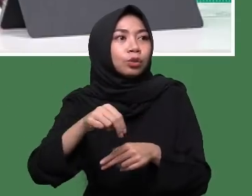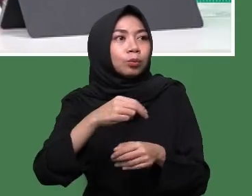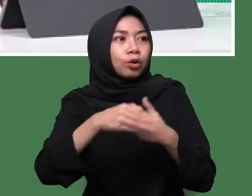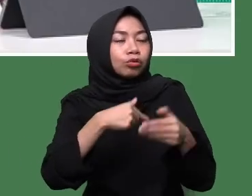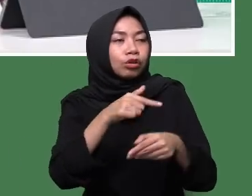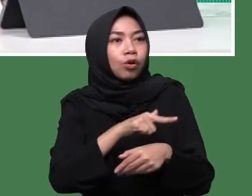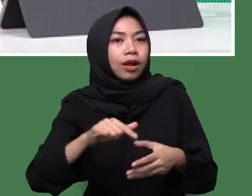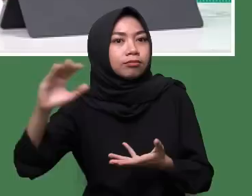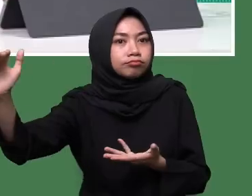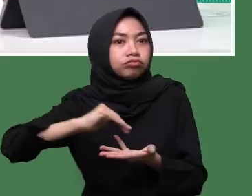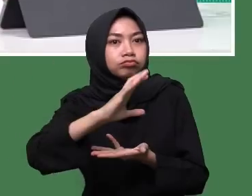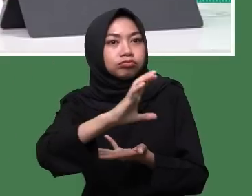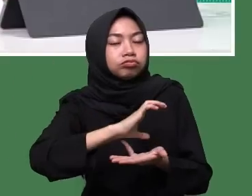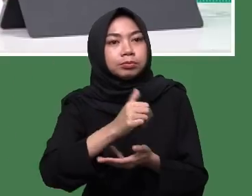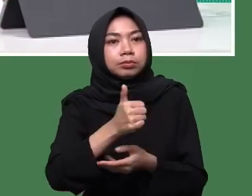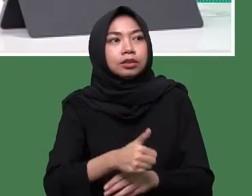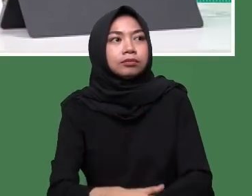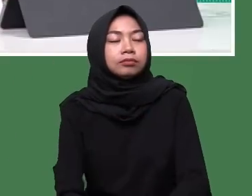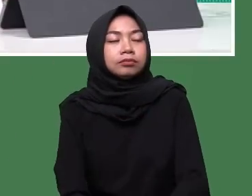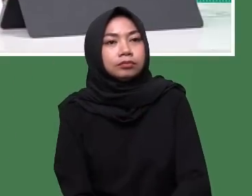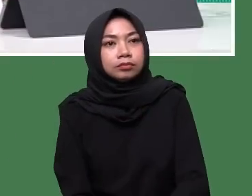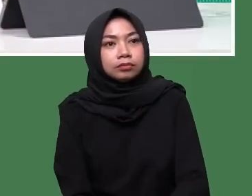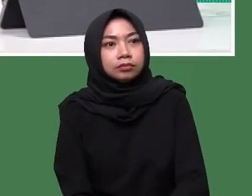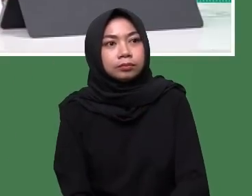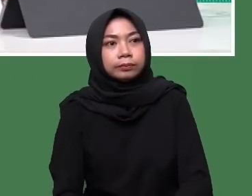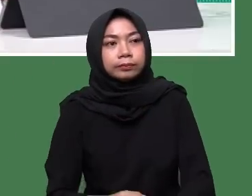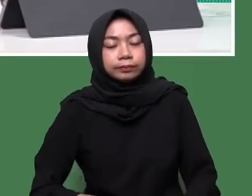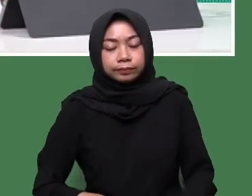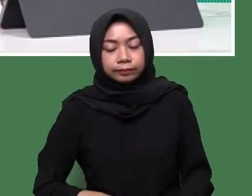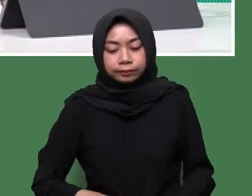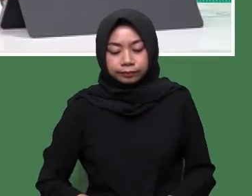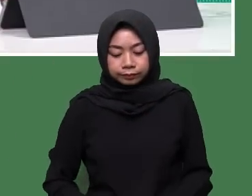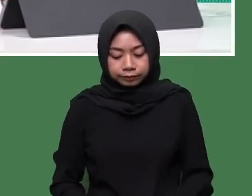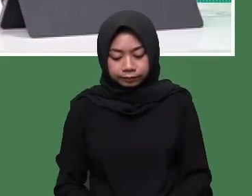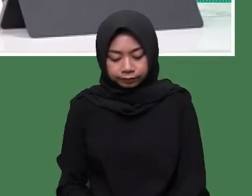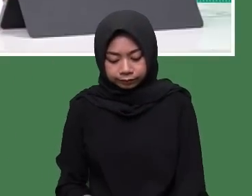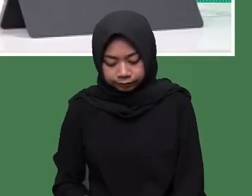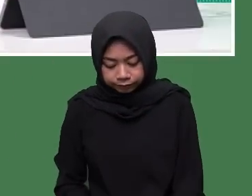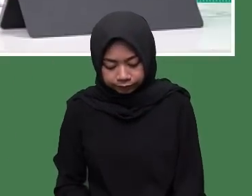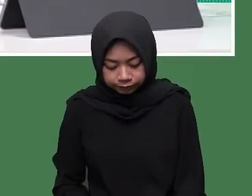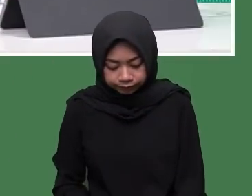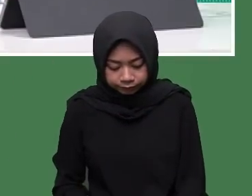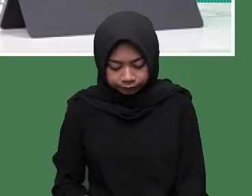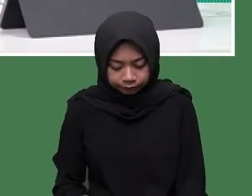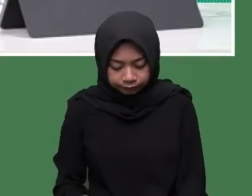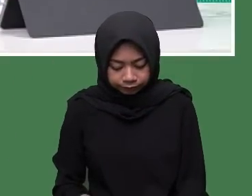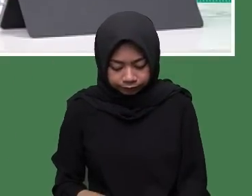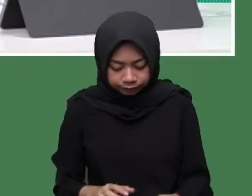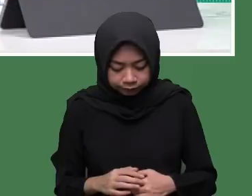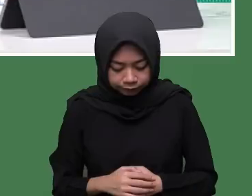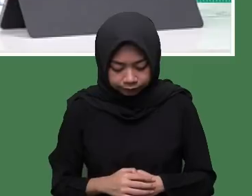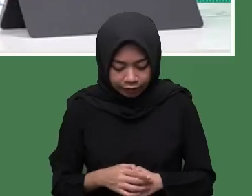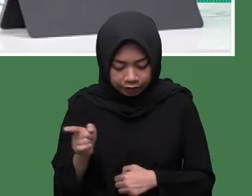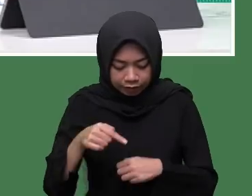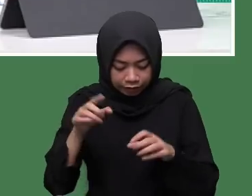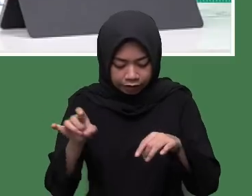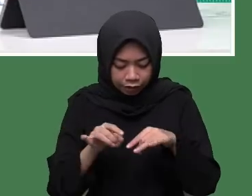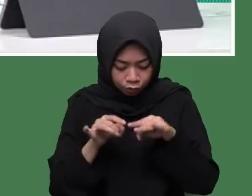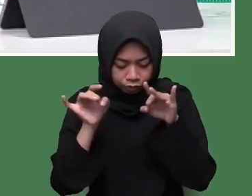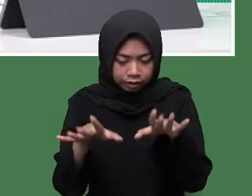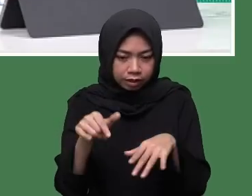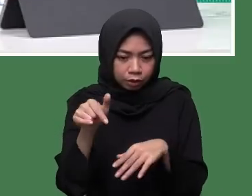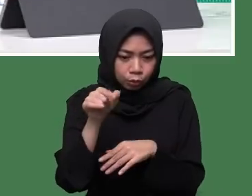you. Thank you. This is from Dian Septiari from the Australian. With the current rate